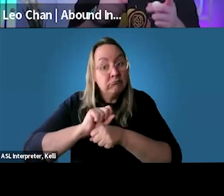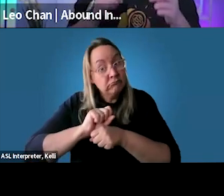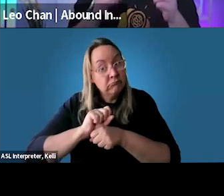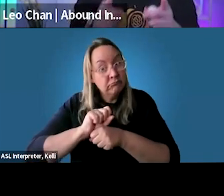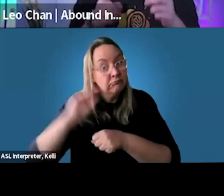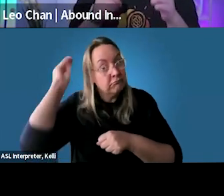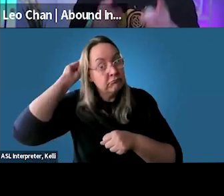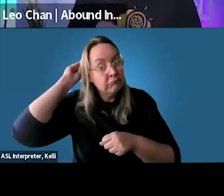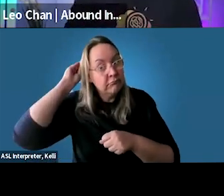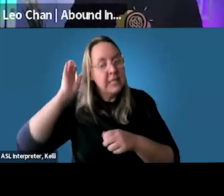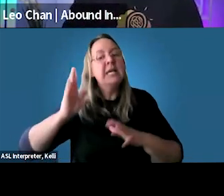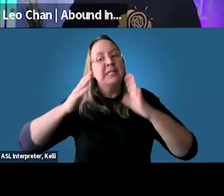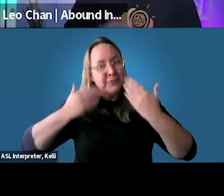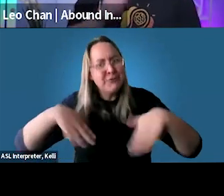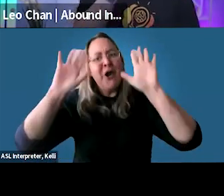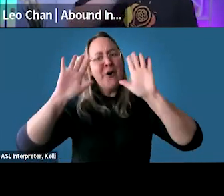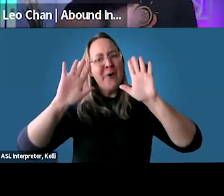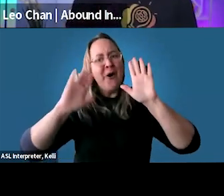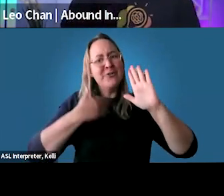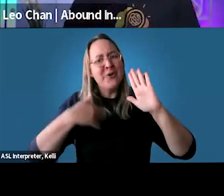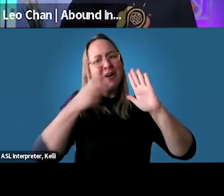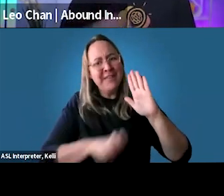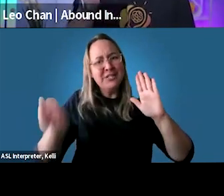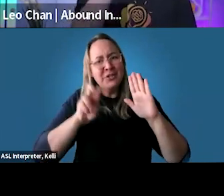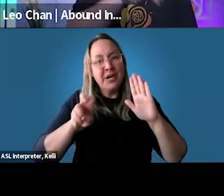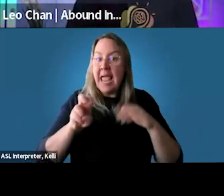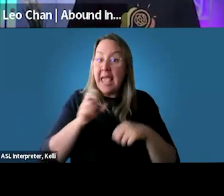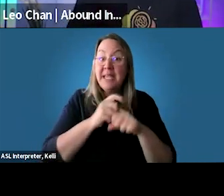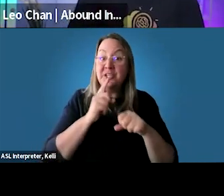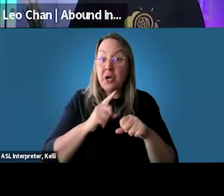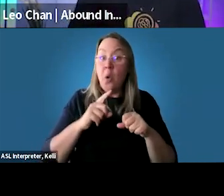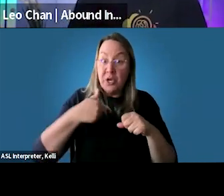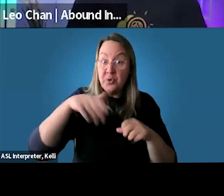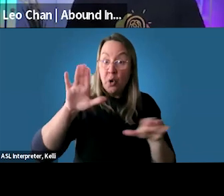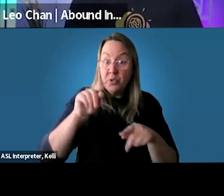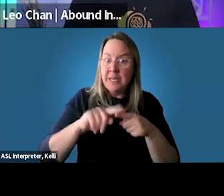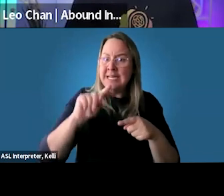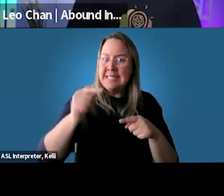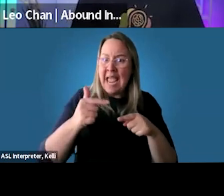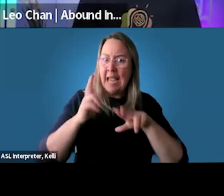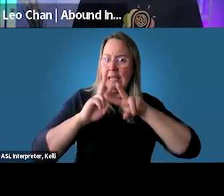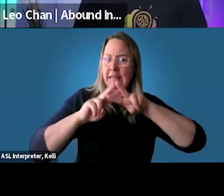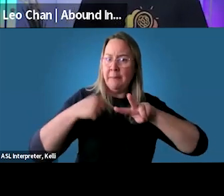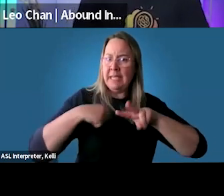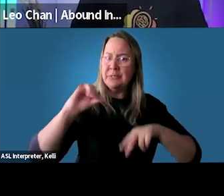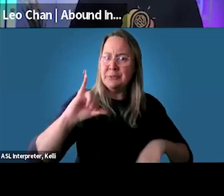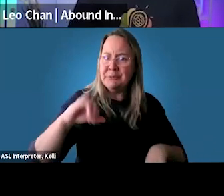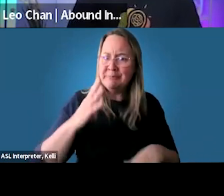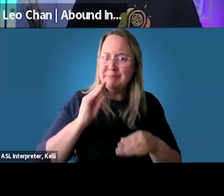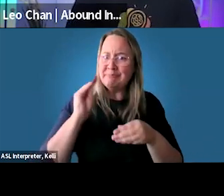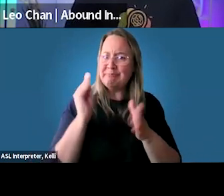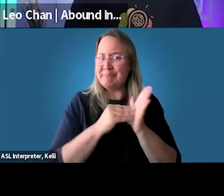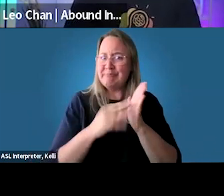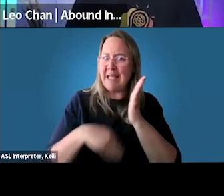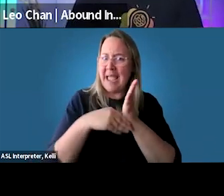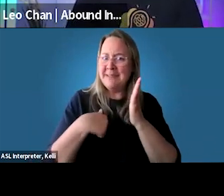is to go on your curiosity adventure. And you know what? Tag me. After you go do it, tag me. I want to know. I want to know how it went. All right.